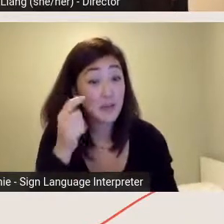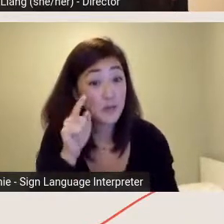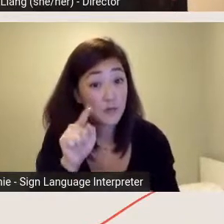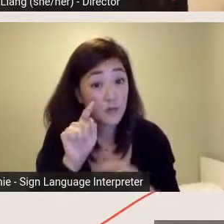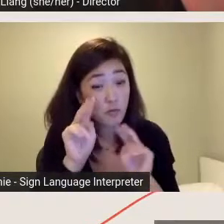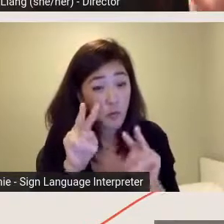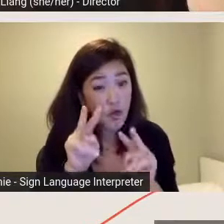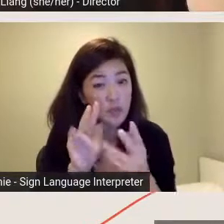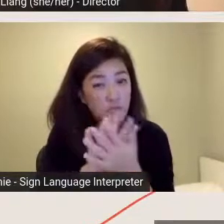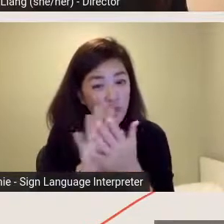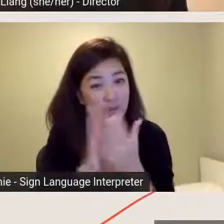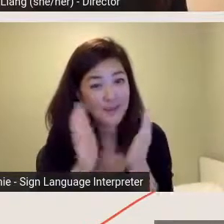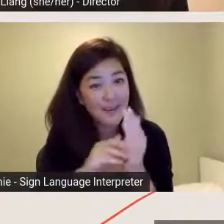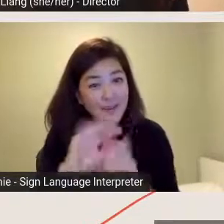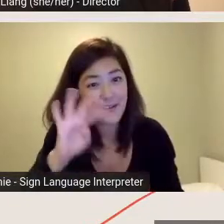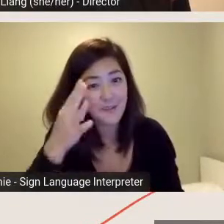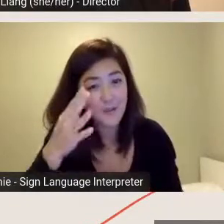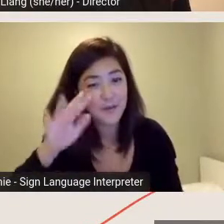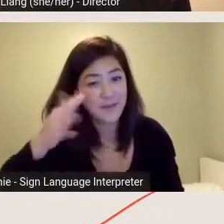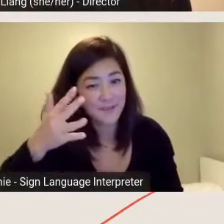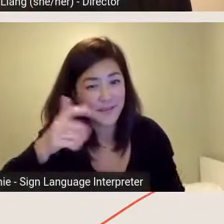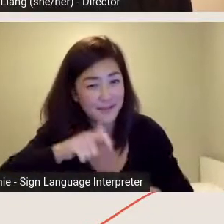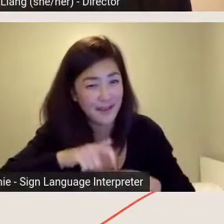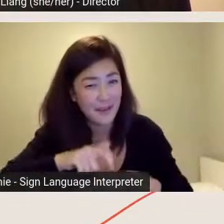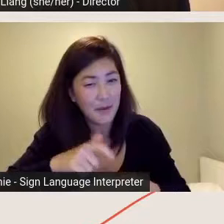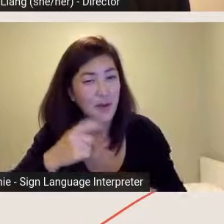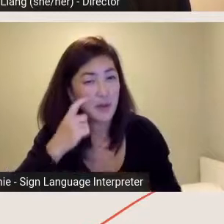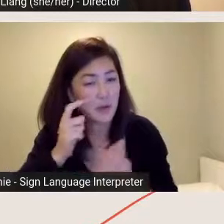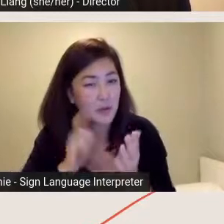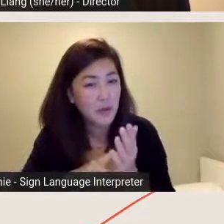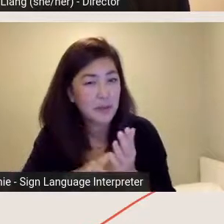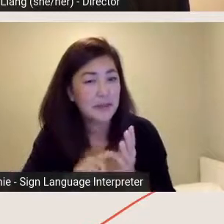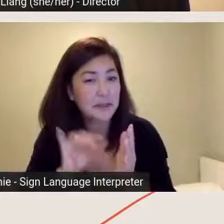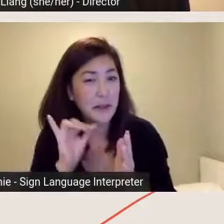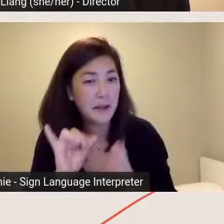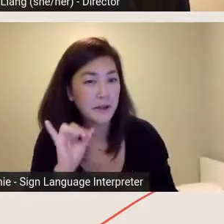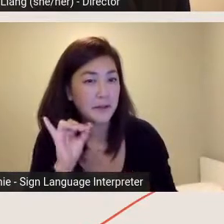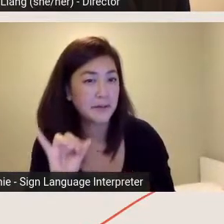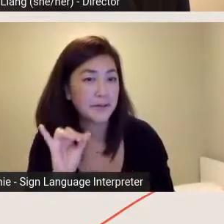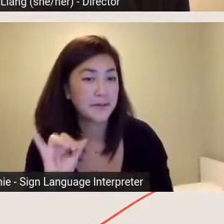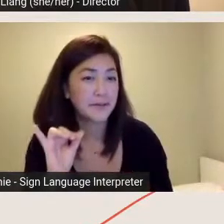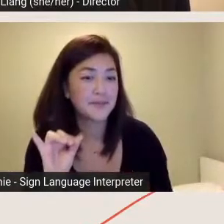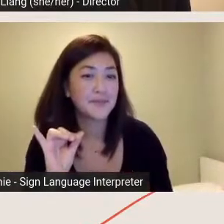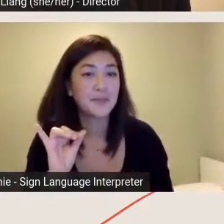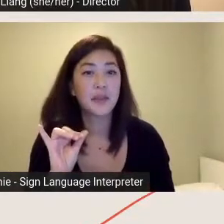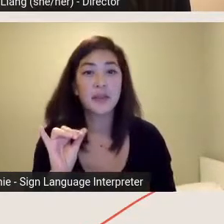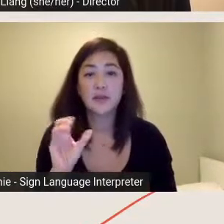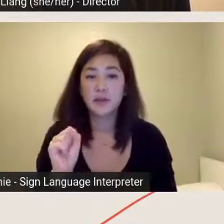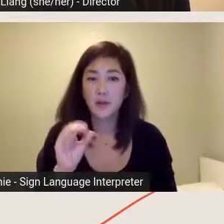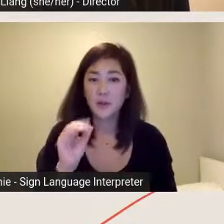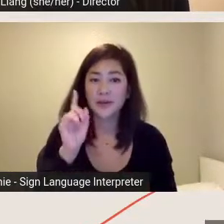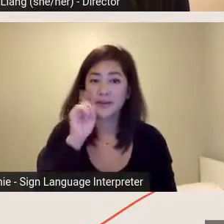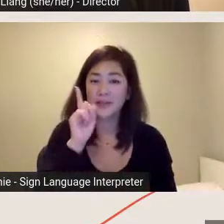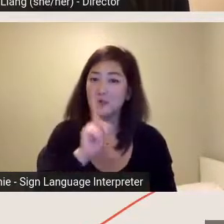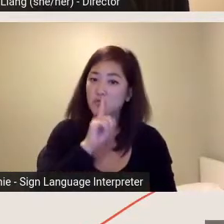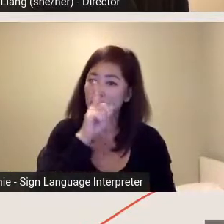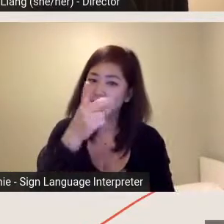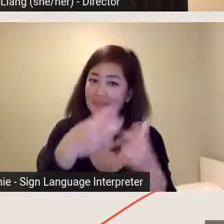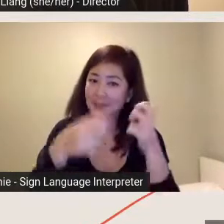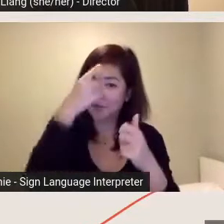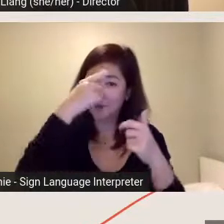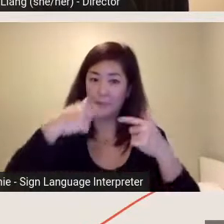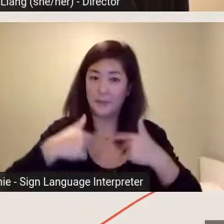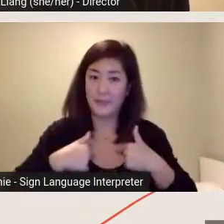time or fifth time, you'll start to see some of those things. And you know, I think it's really hard for me as a director to be in a